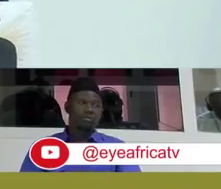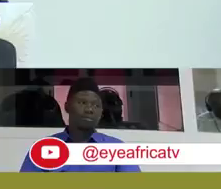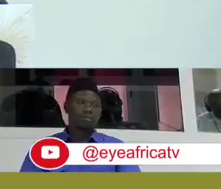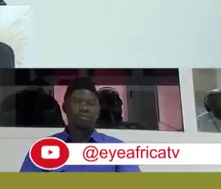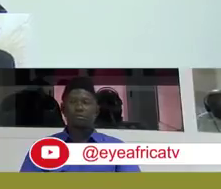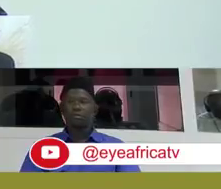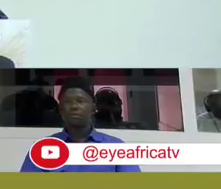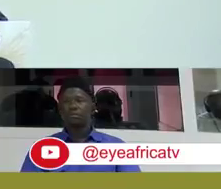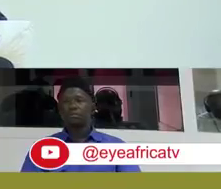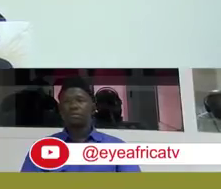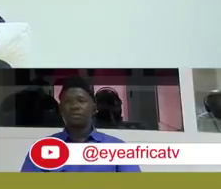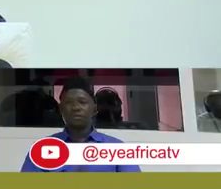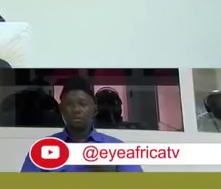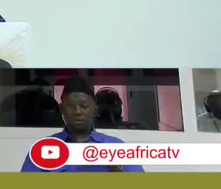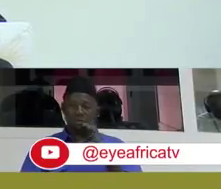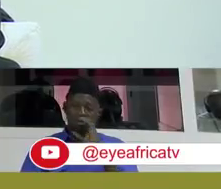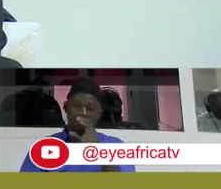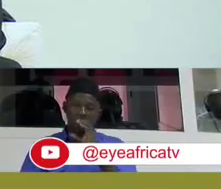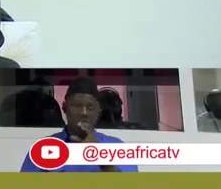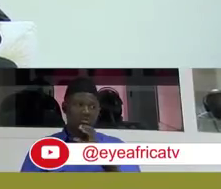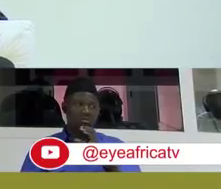Could it be called a fatwa?